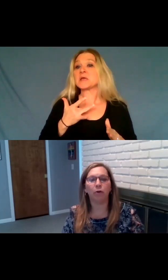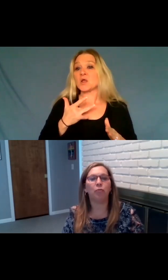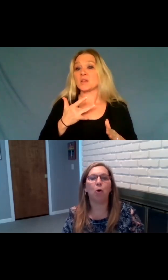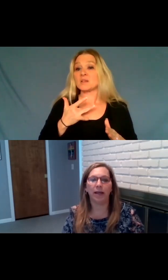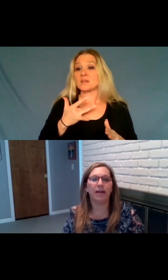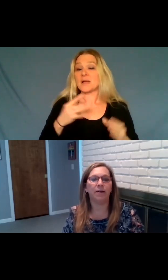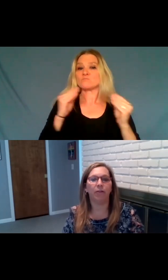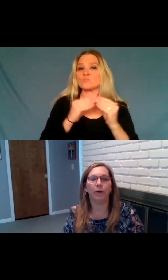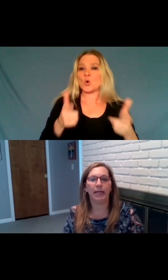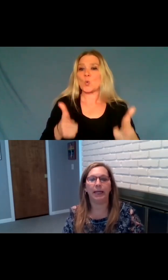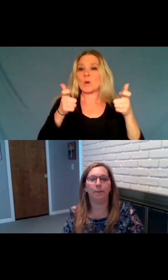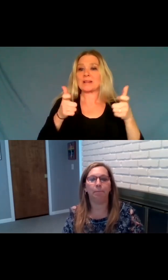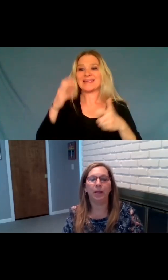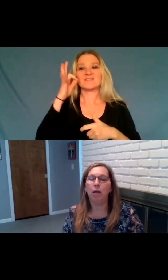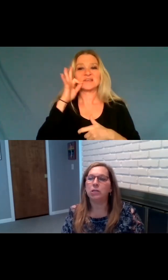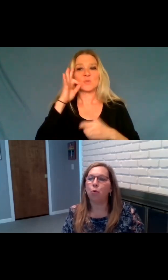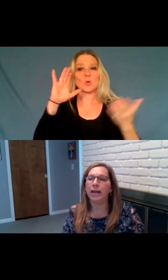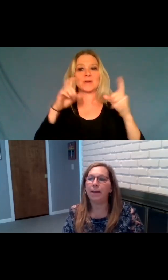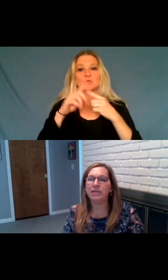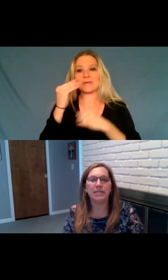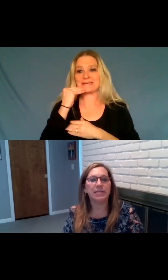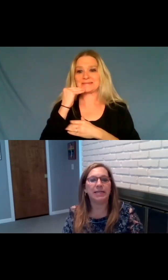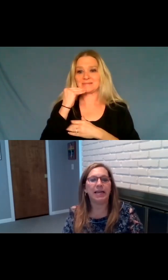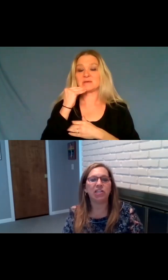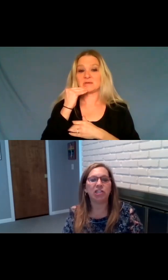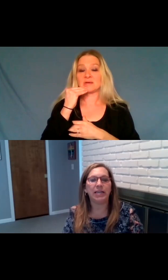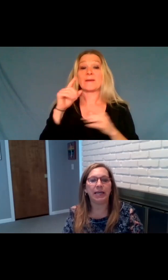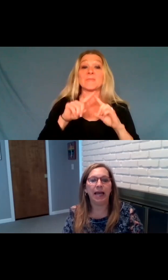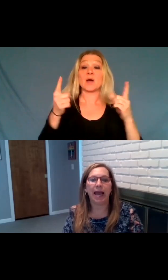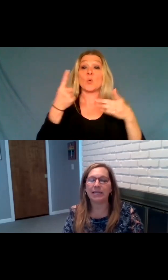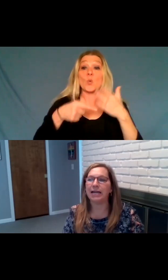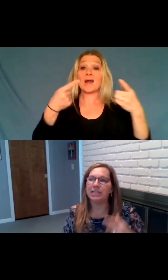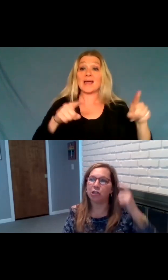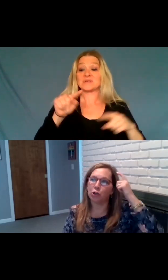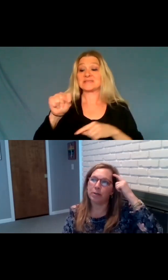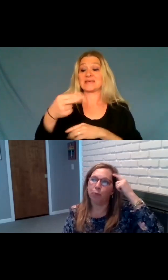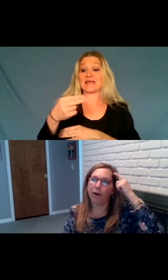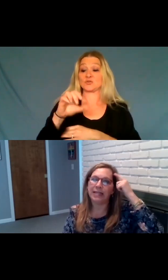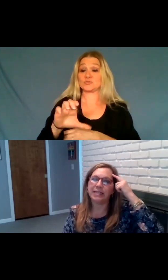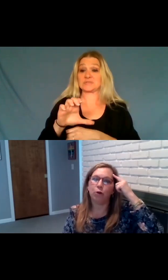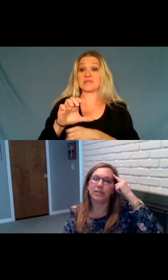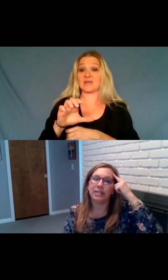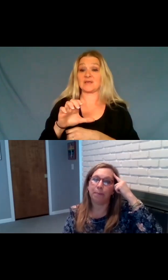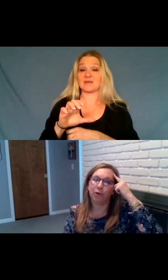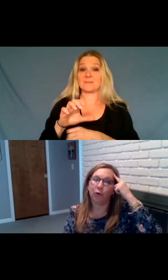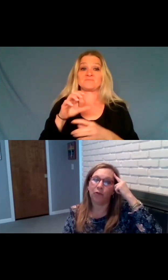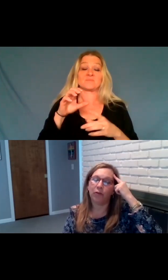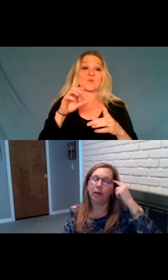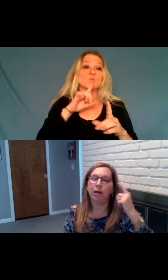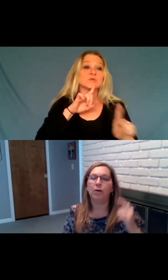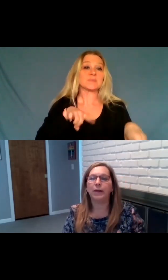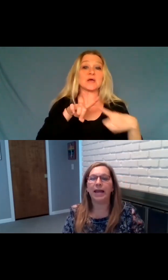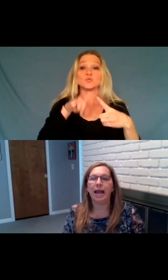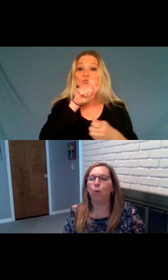quicker if they're smoking than if they're eating it. So what happens is the THC acts on certain brain cell